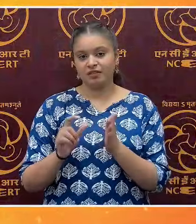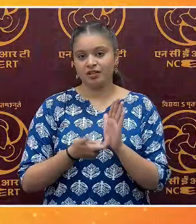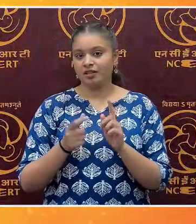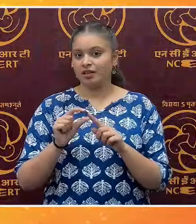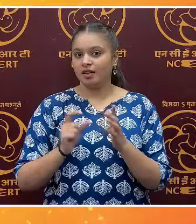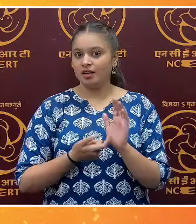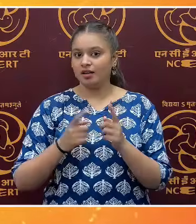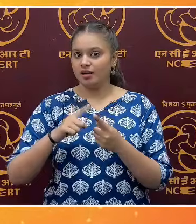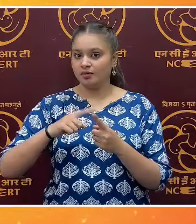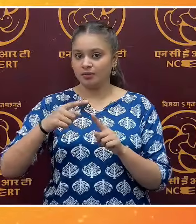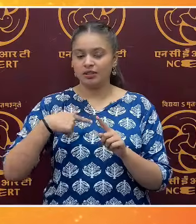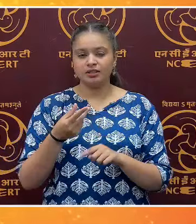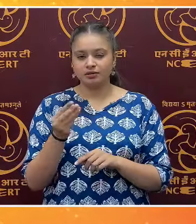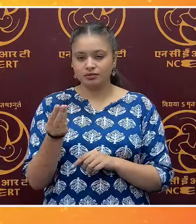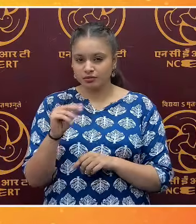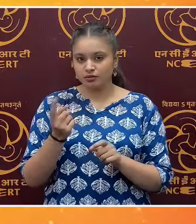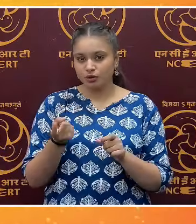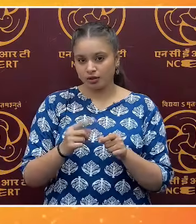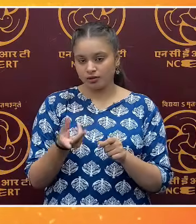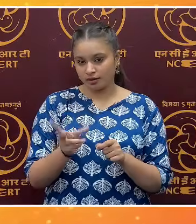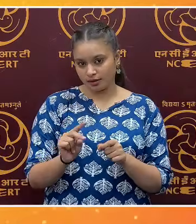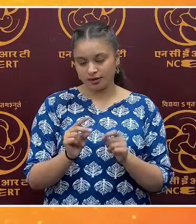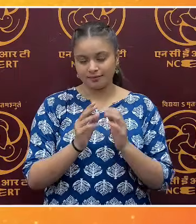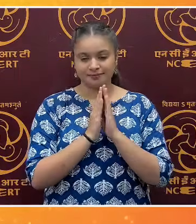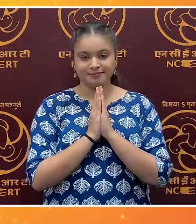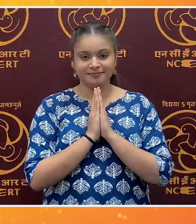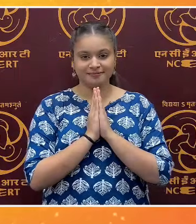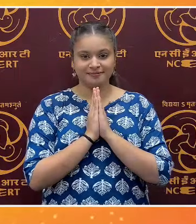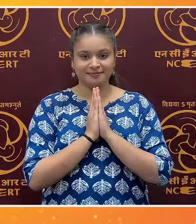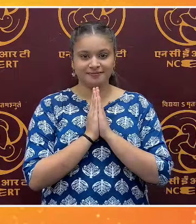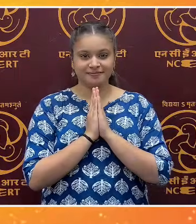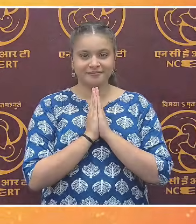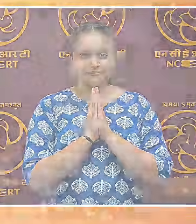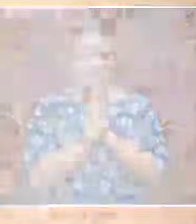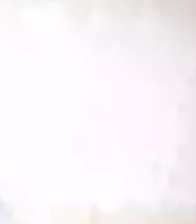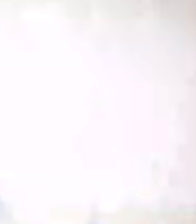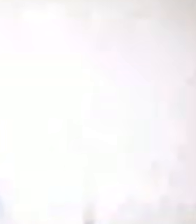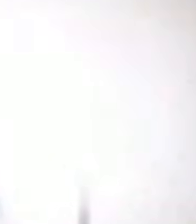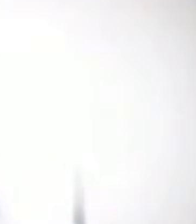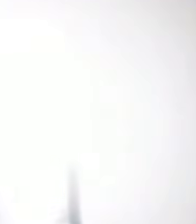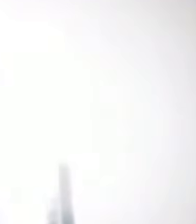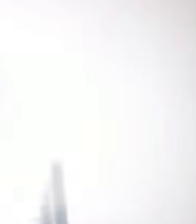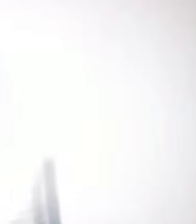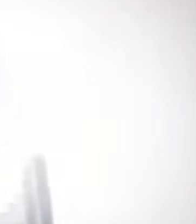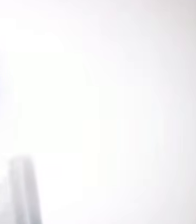Kaur, signing off, and we'll join you shortly. Namaskar.